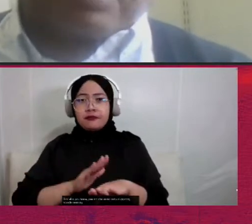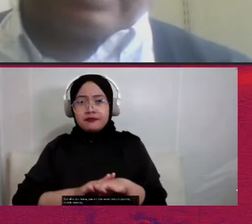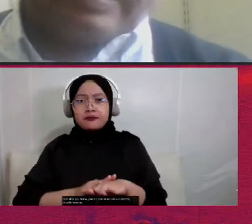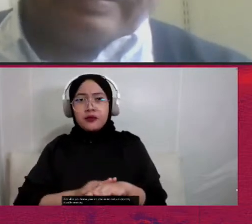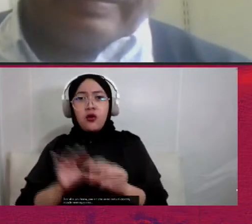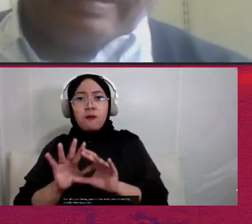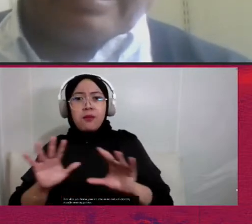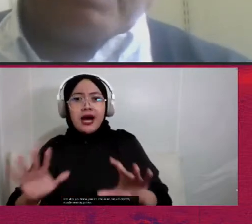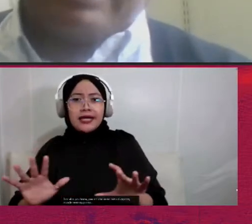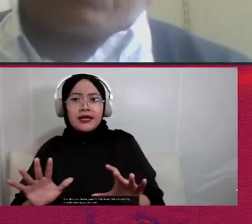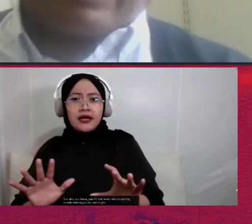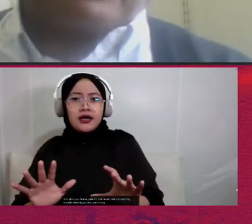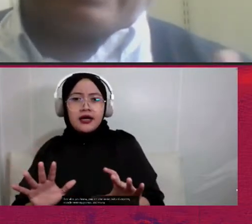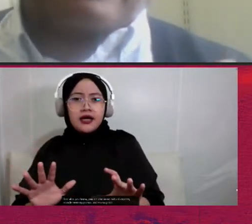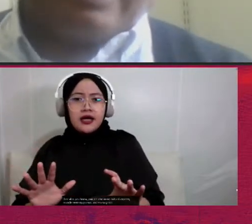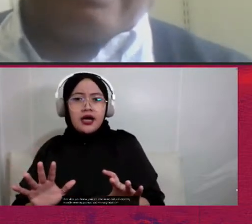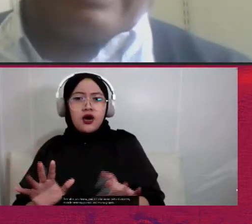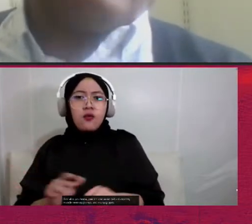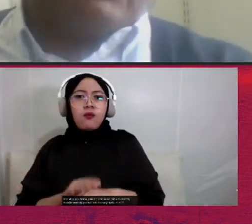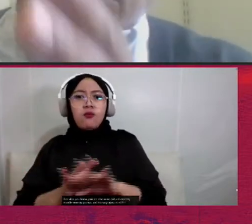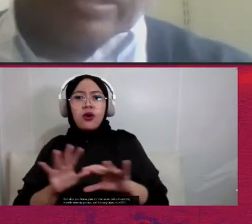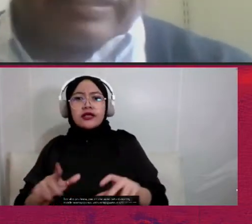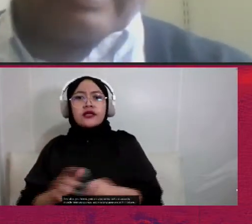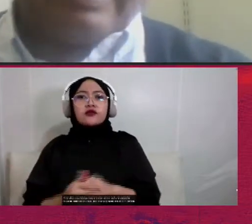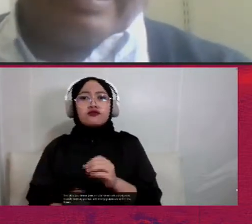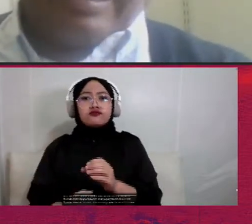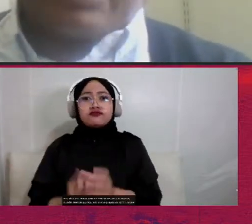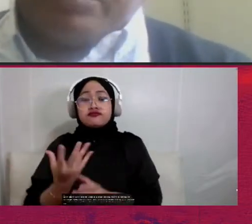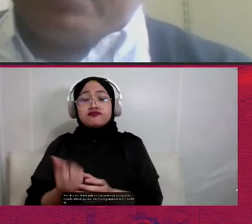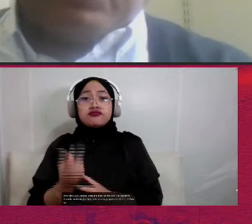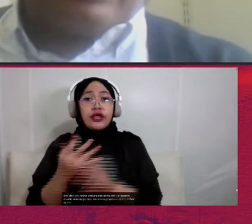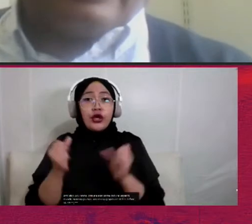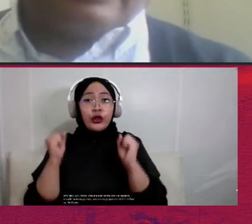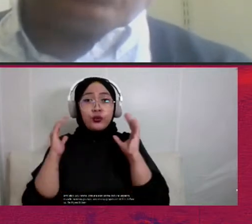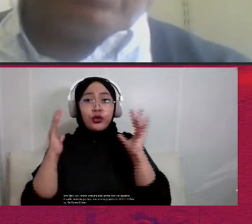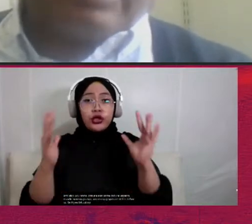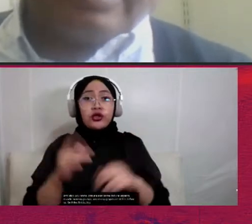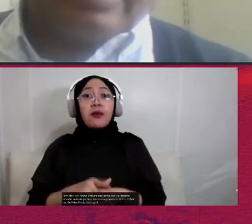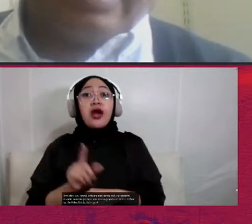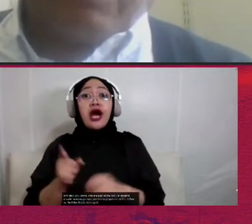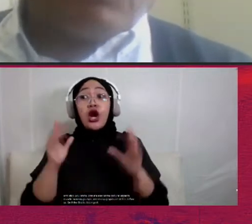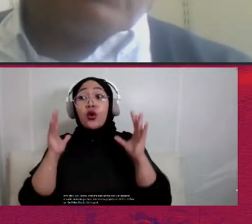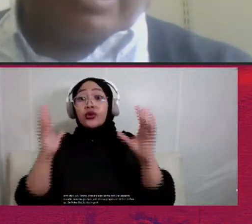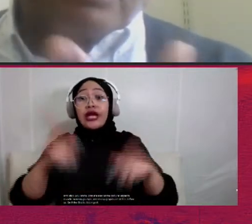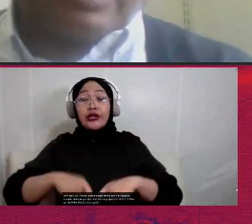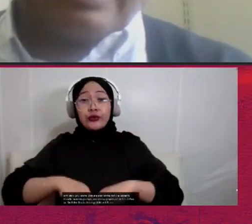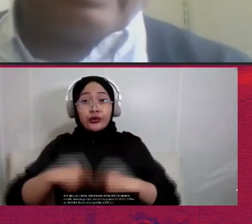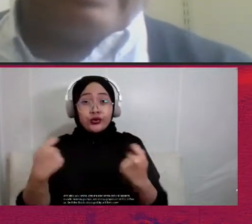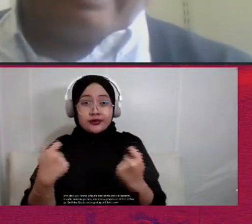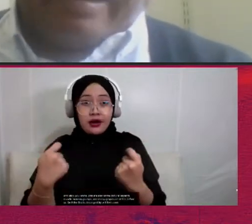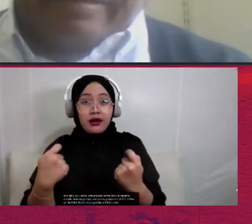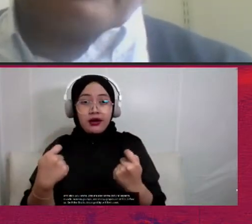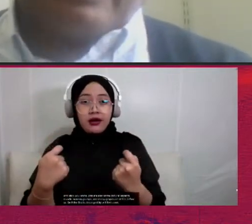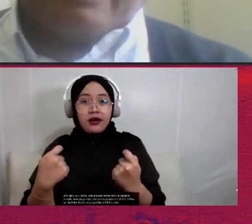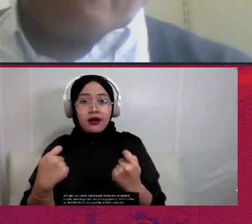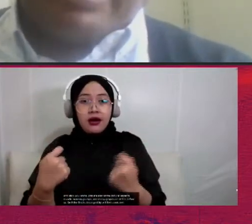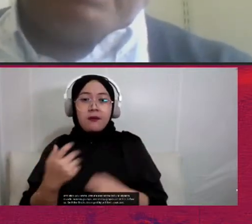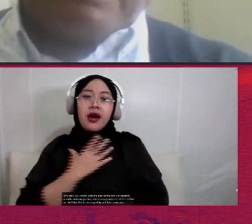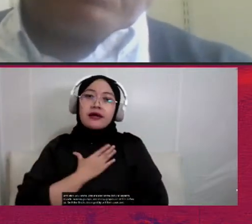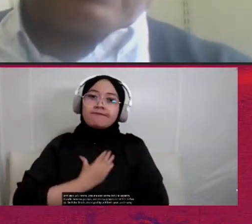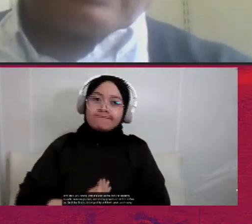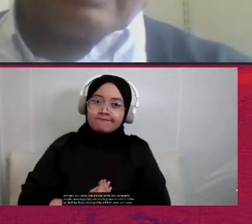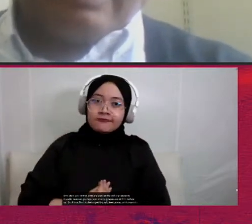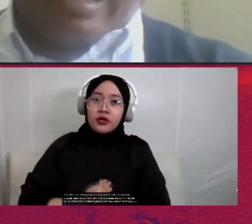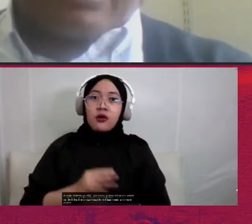Many tombs and many graves are still in the forest. So if the forest is destroyed, they will feel upset, and